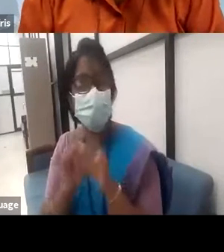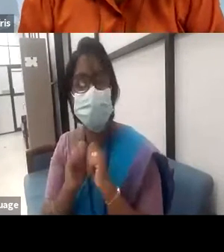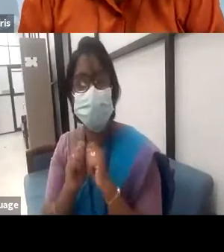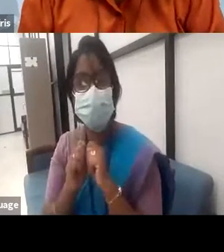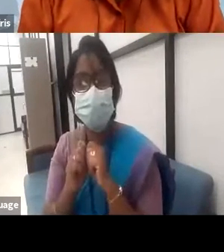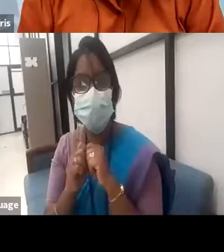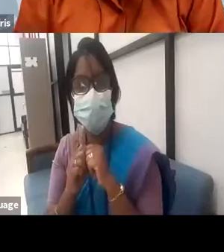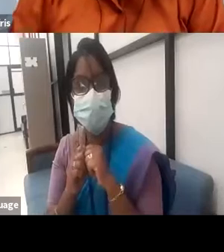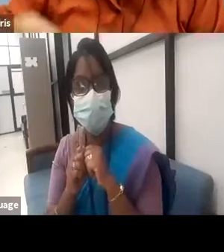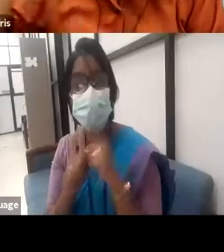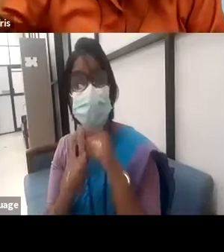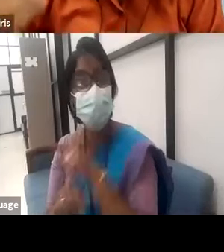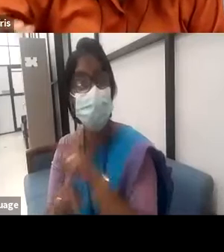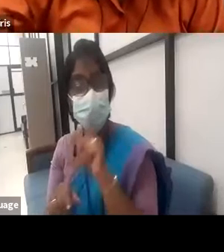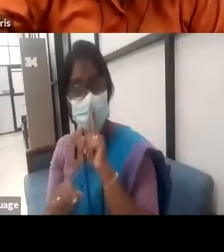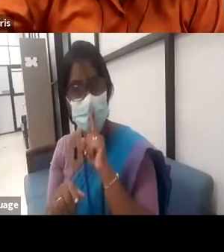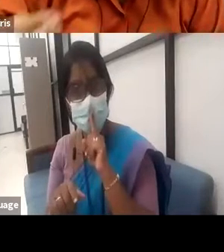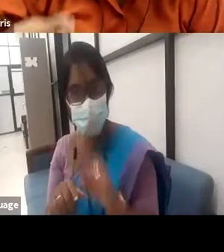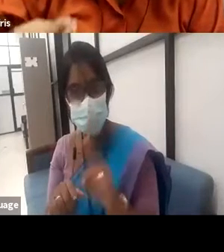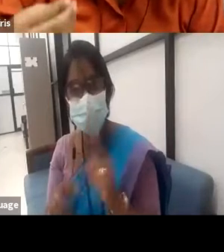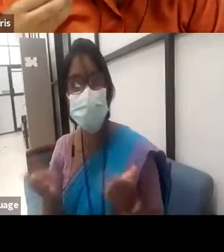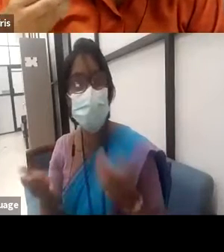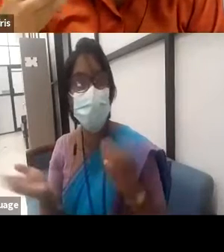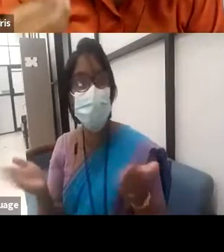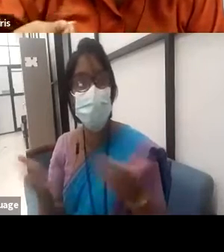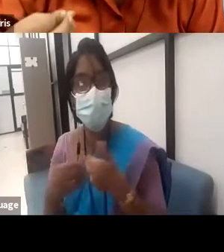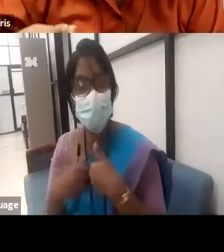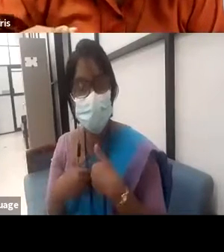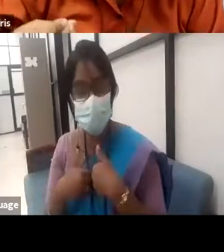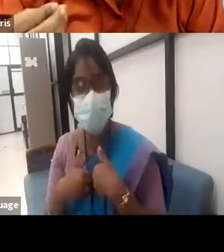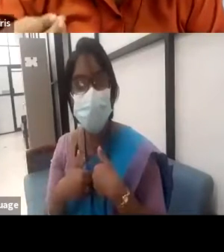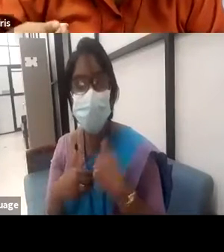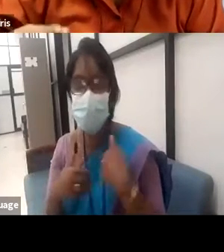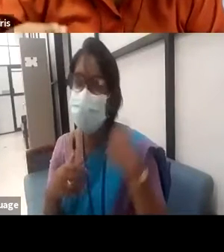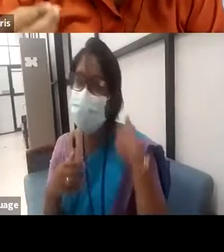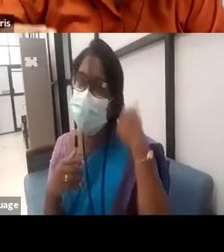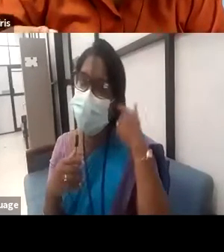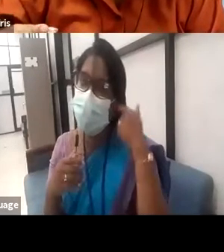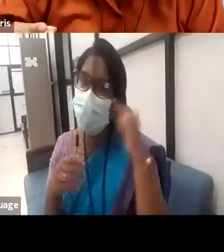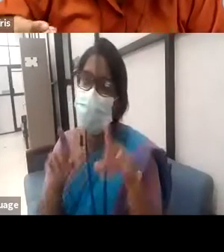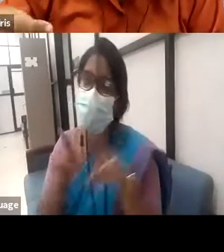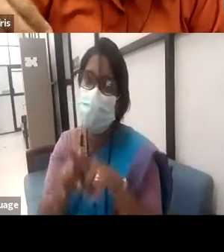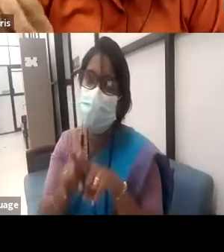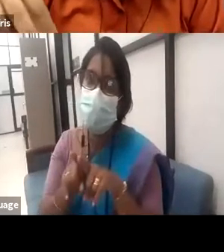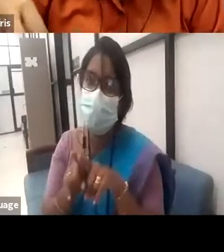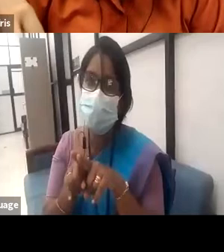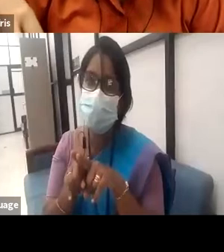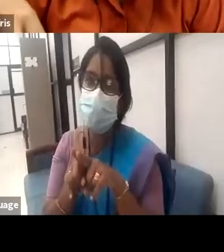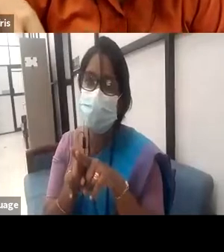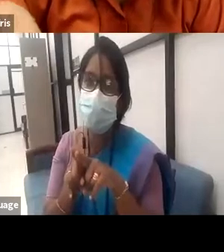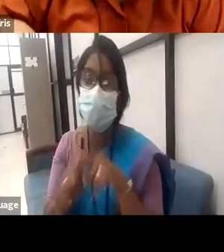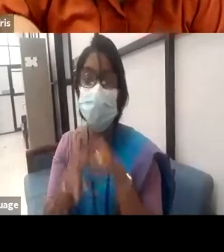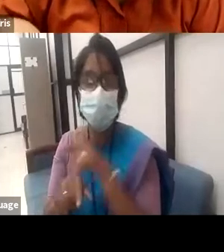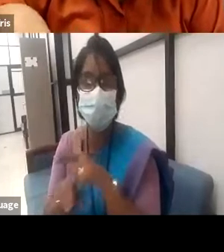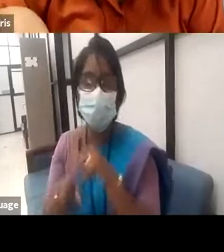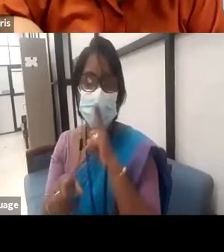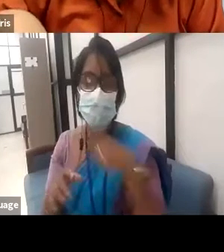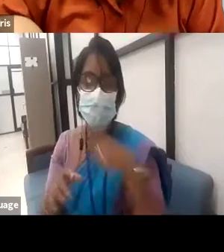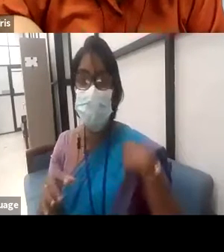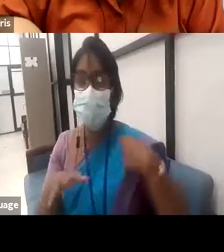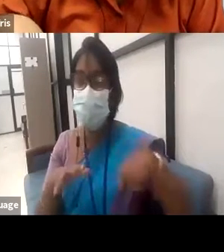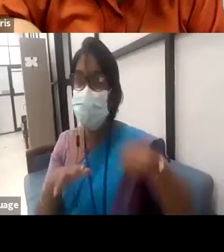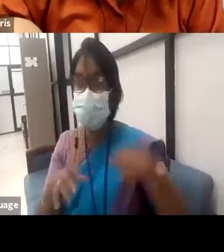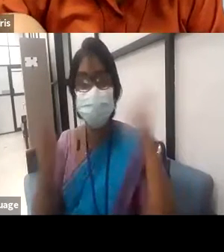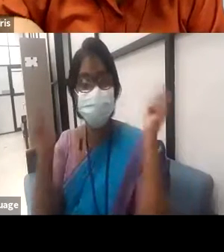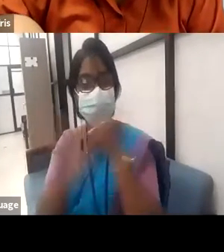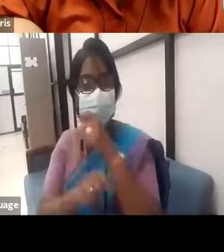these comments, is that I feel as an industry leader in the handloom sector, many flaws